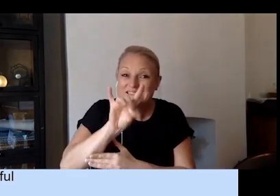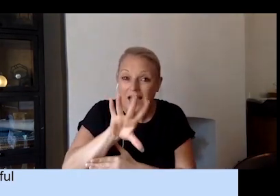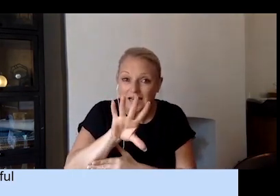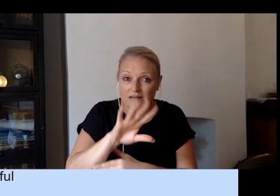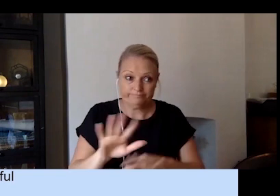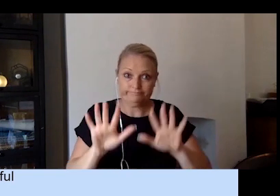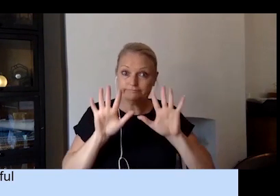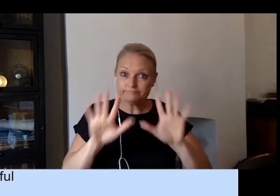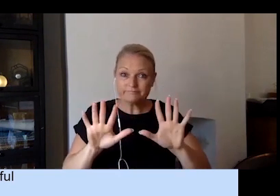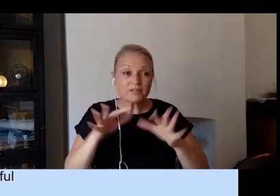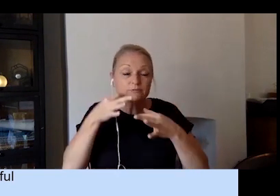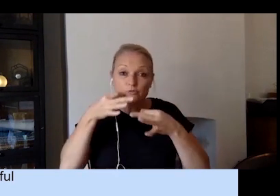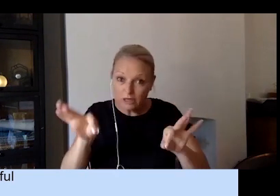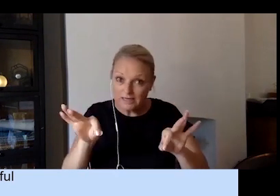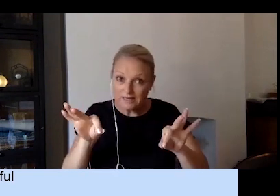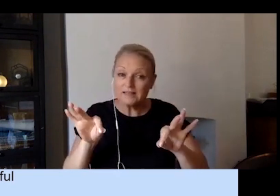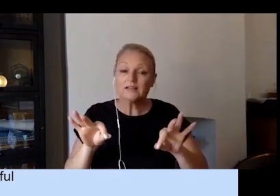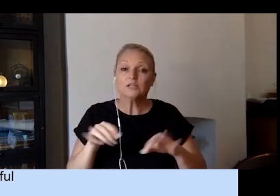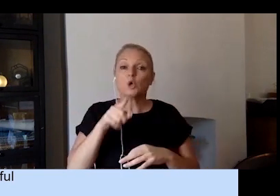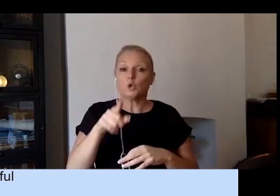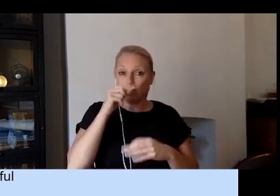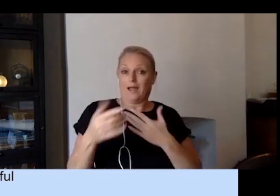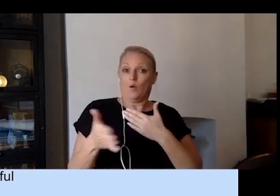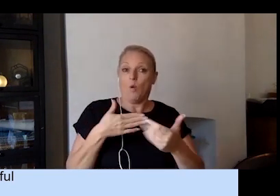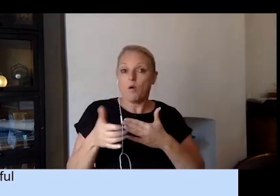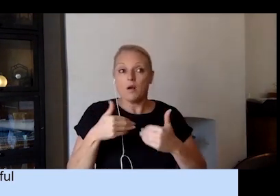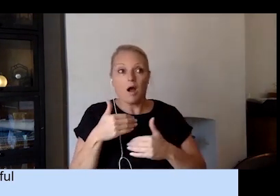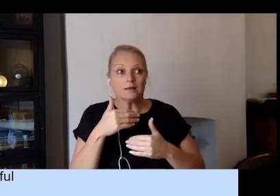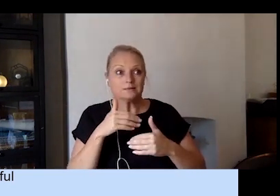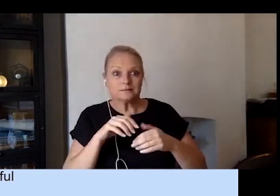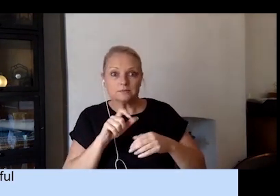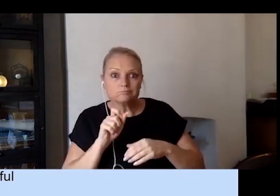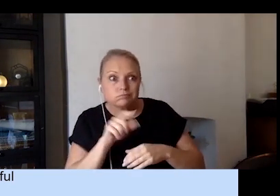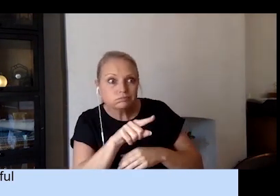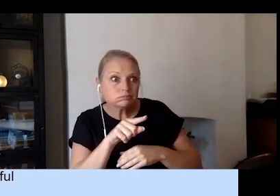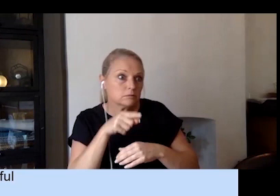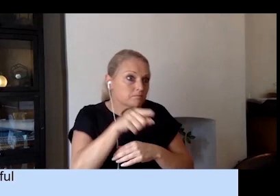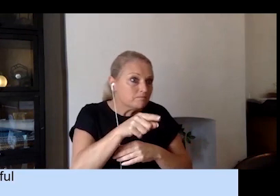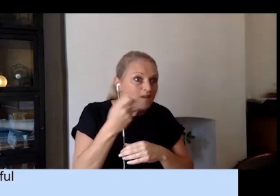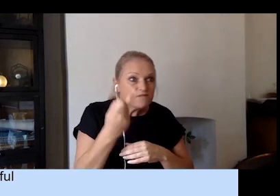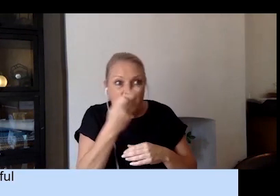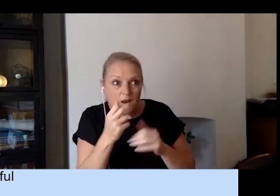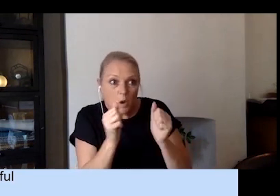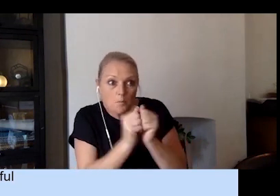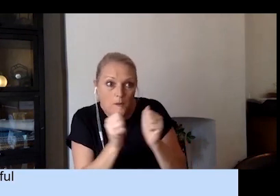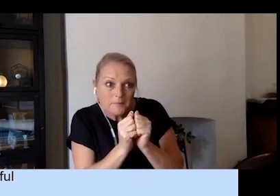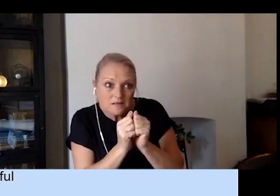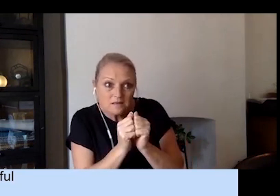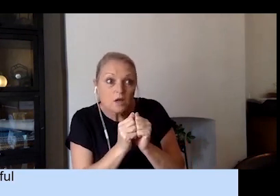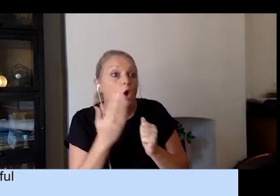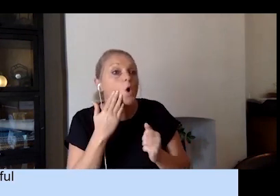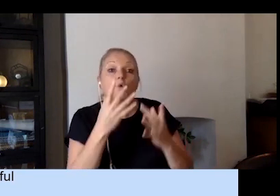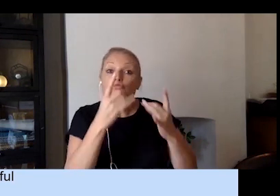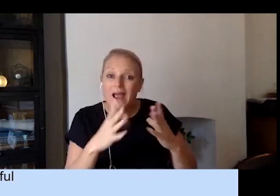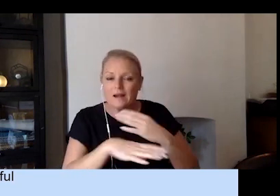for the appointment, and many clinics are offering reduced rates at the moment for those experiencing financial hardship. So